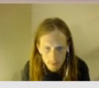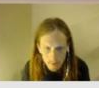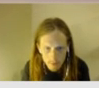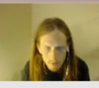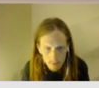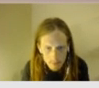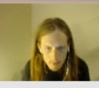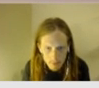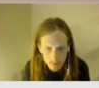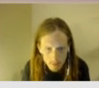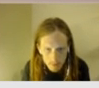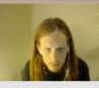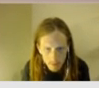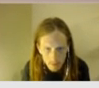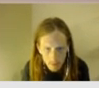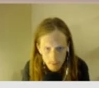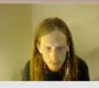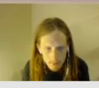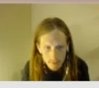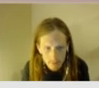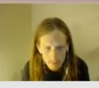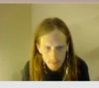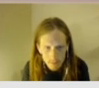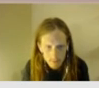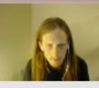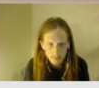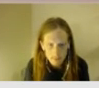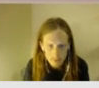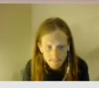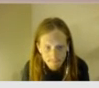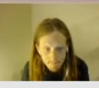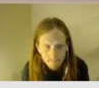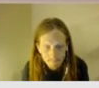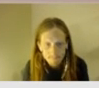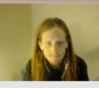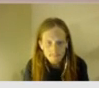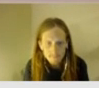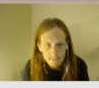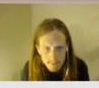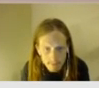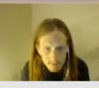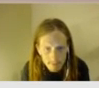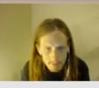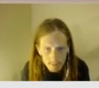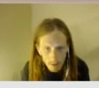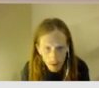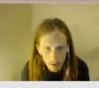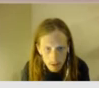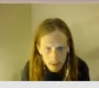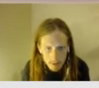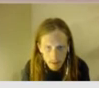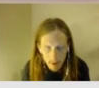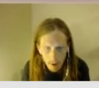who live their whole lives on iPhones or iPads, I think, are kind of missing out, you know, on some of the the valuable